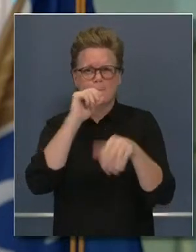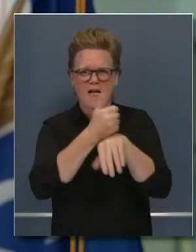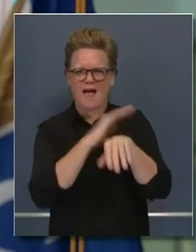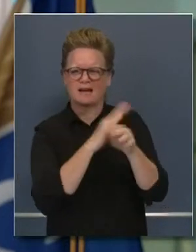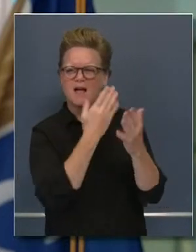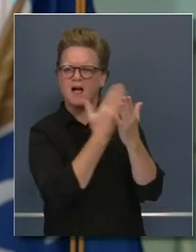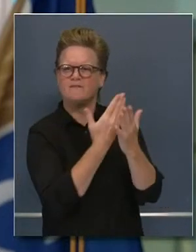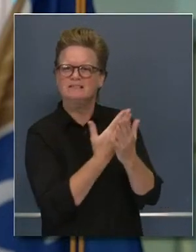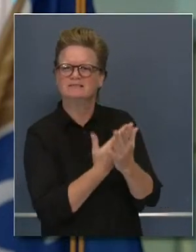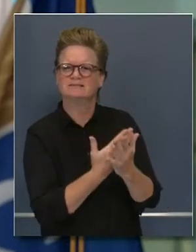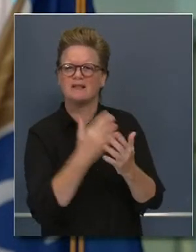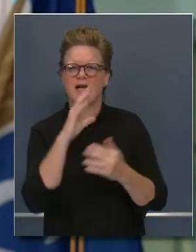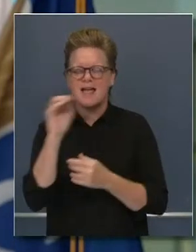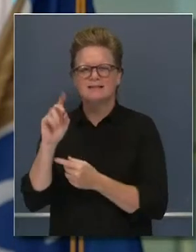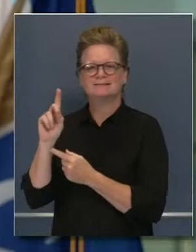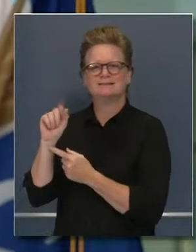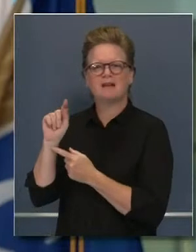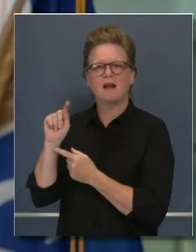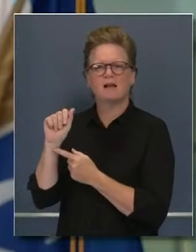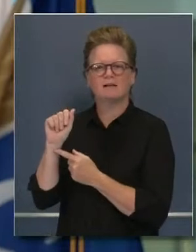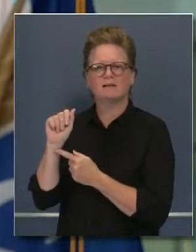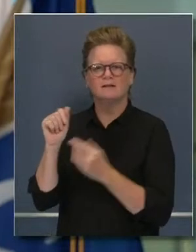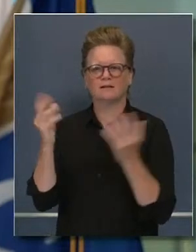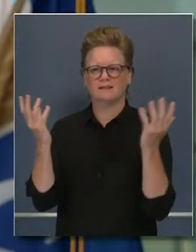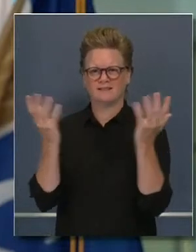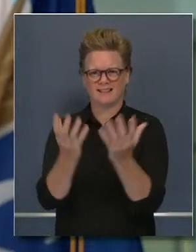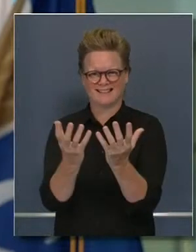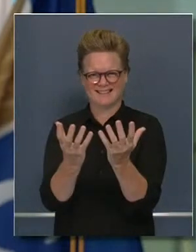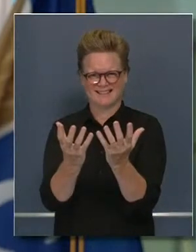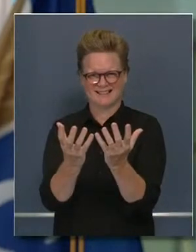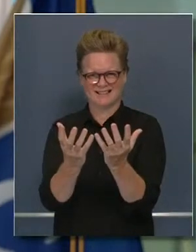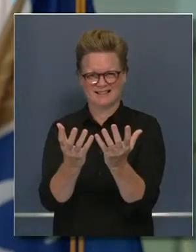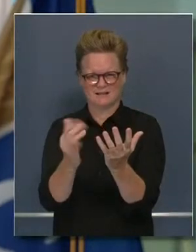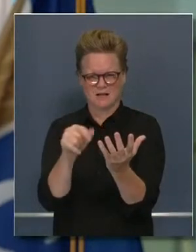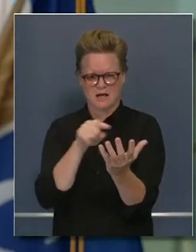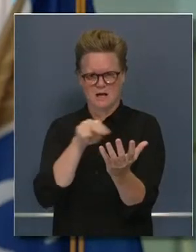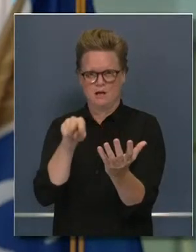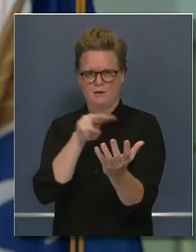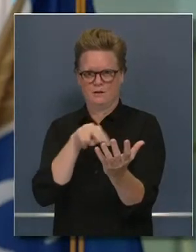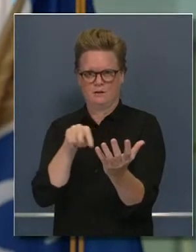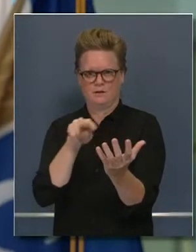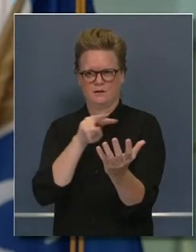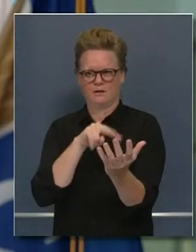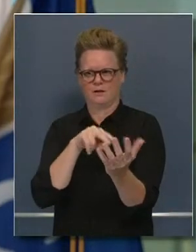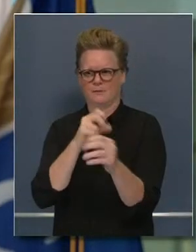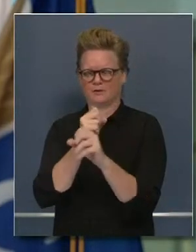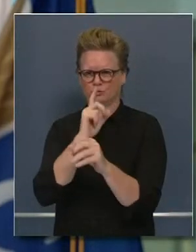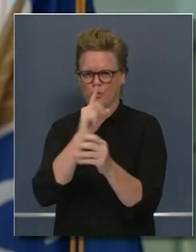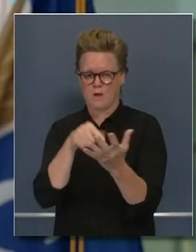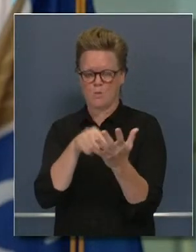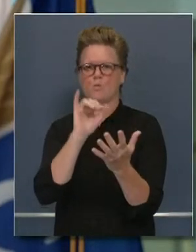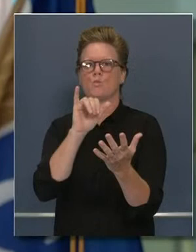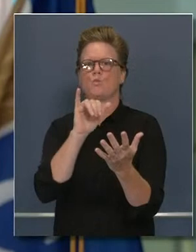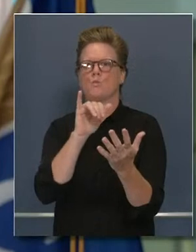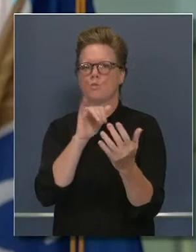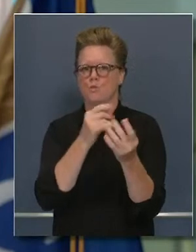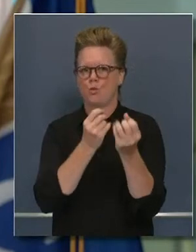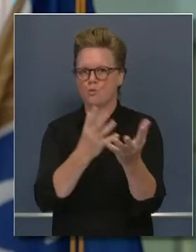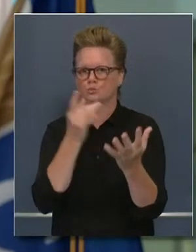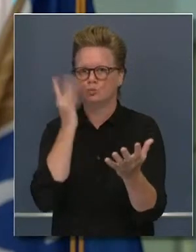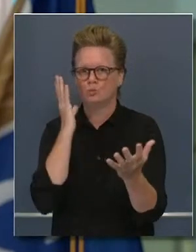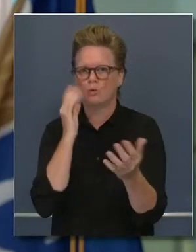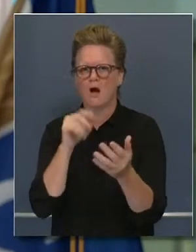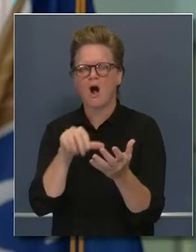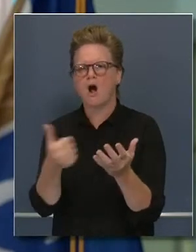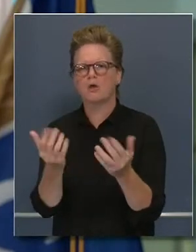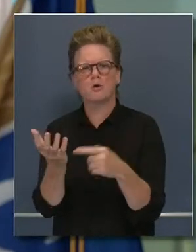fruit. The epi data shows us the way and provides us the capacity to make determinations. We will